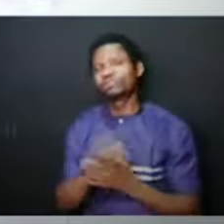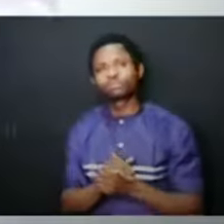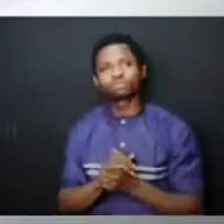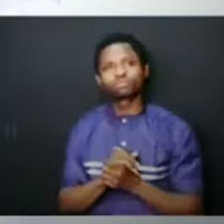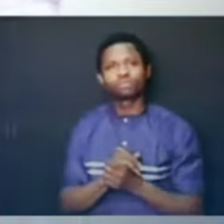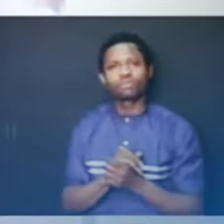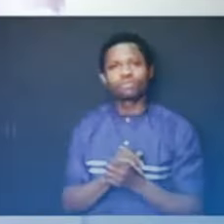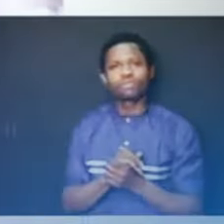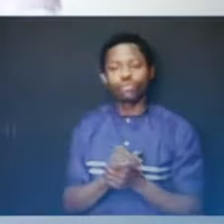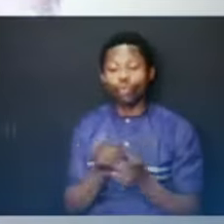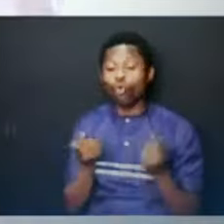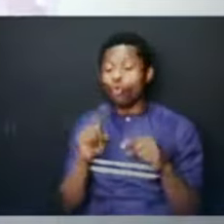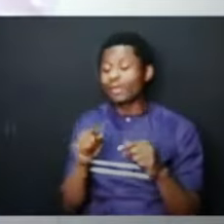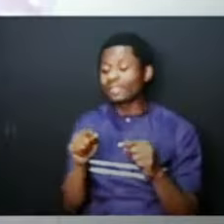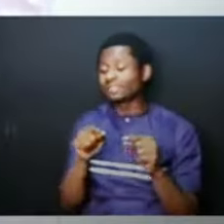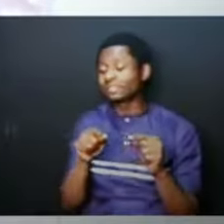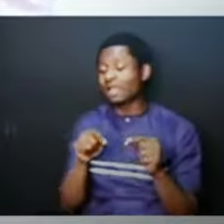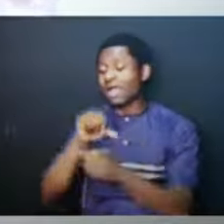Uriah,